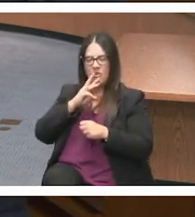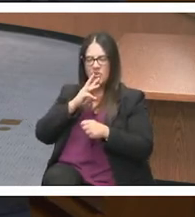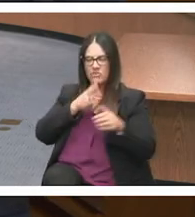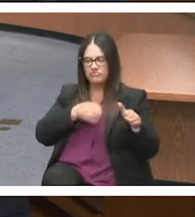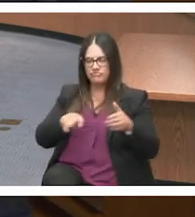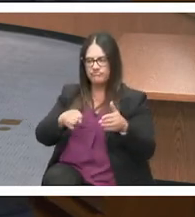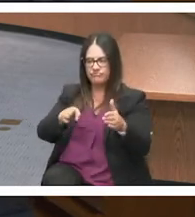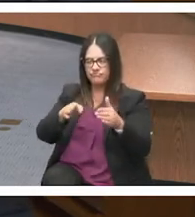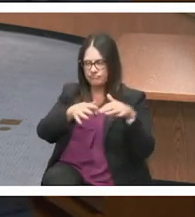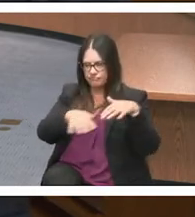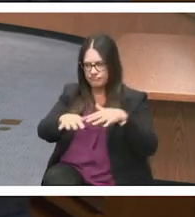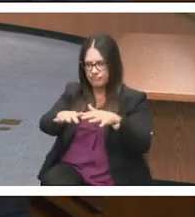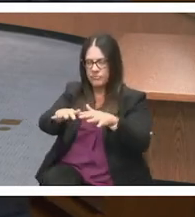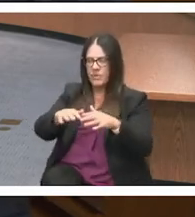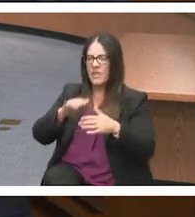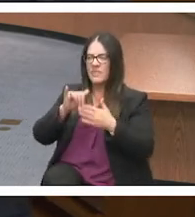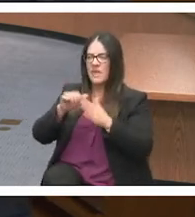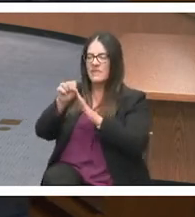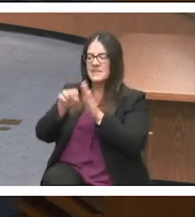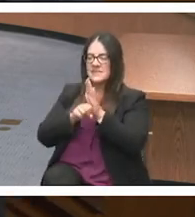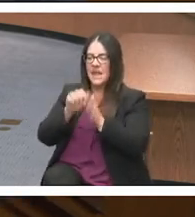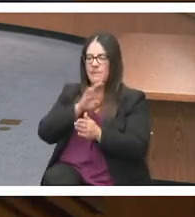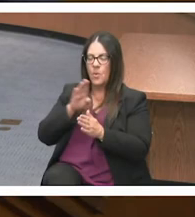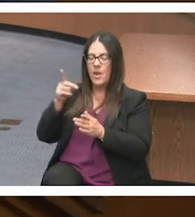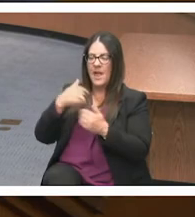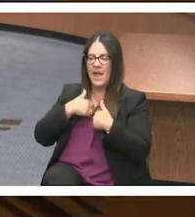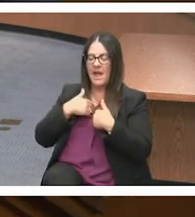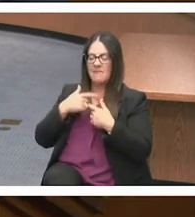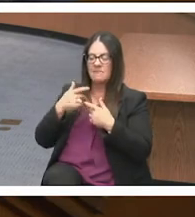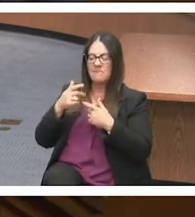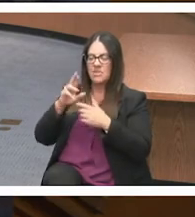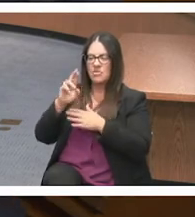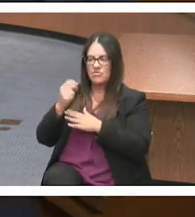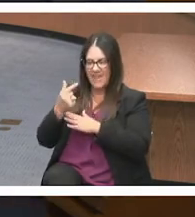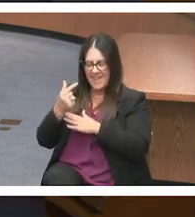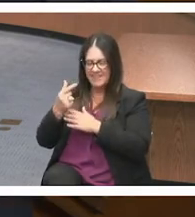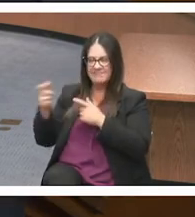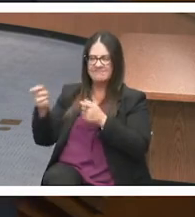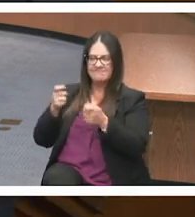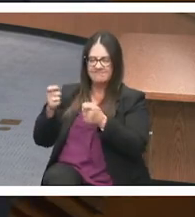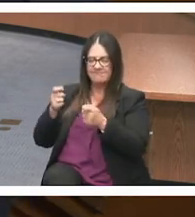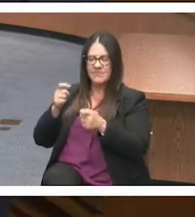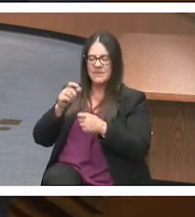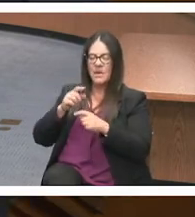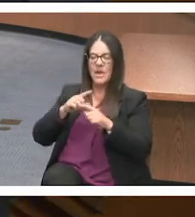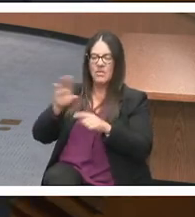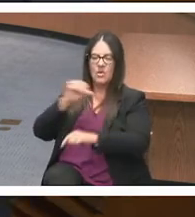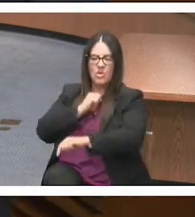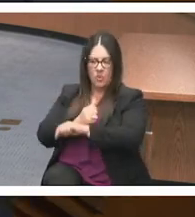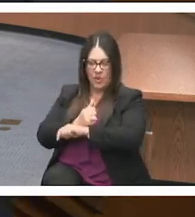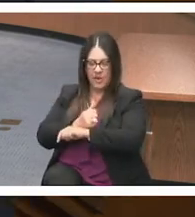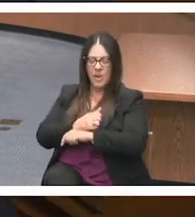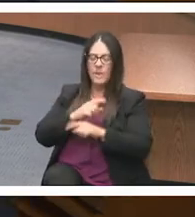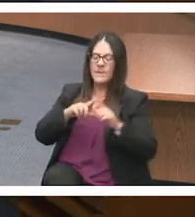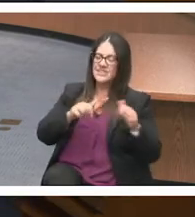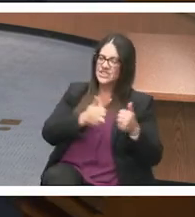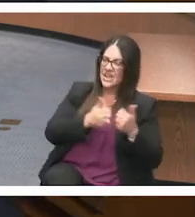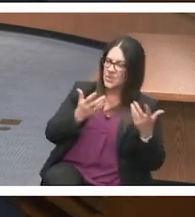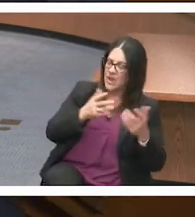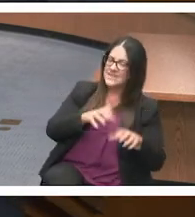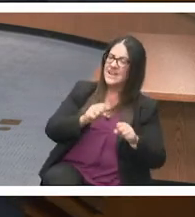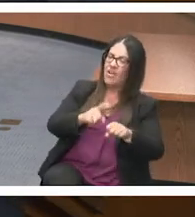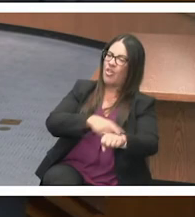I think the opportunity there is that the state board has the regulatory authority to do this. The challenge is that it will take a very long time to